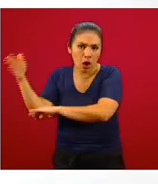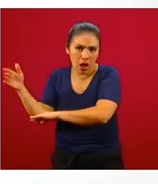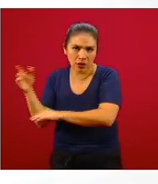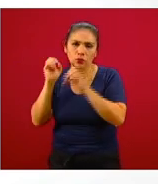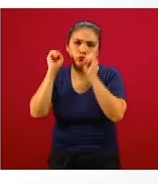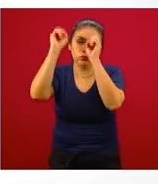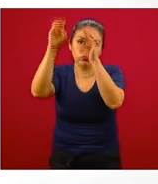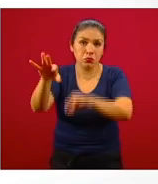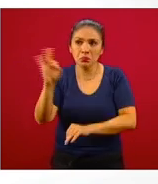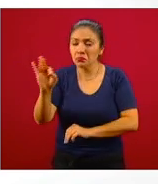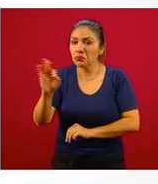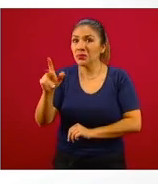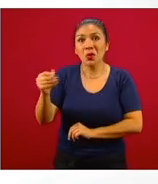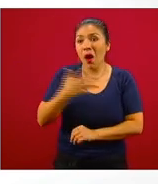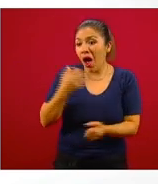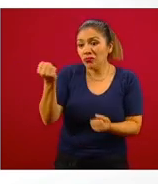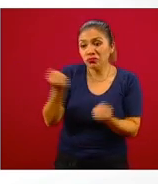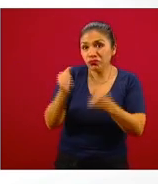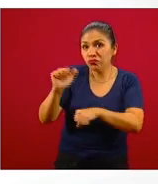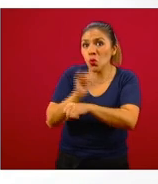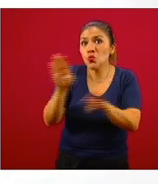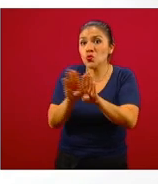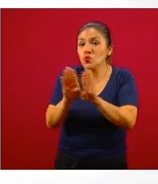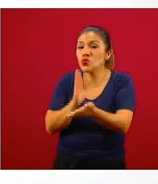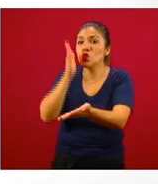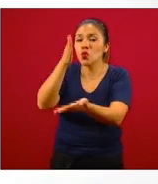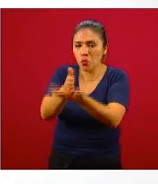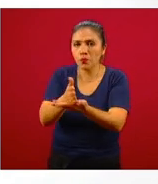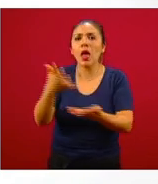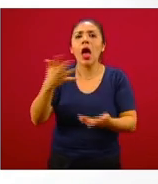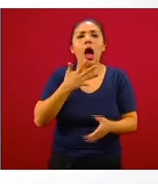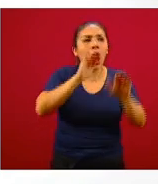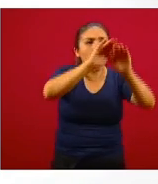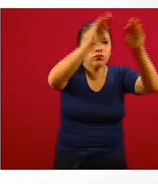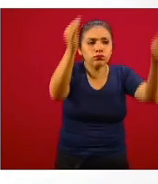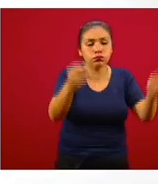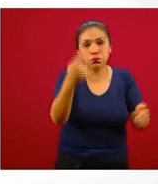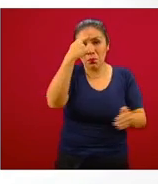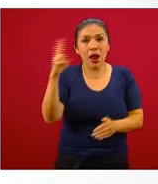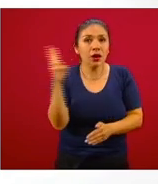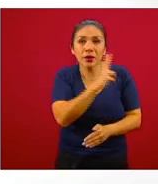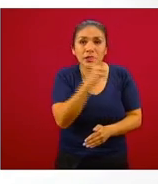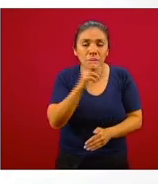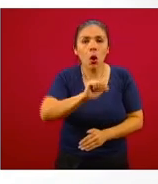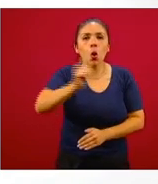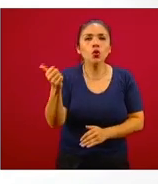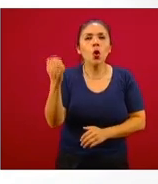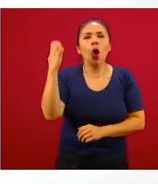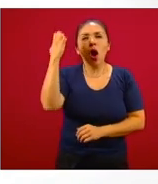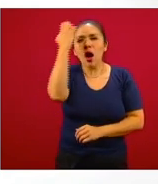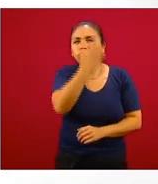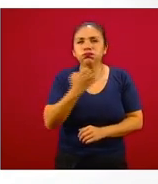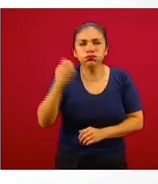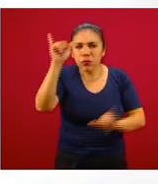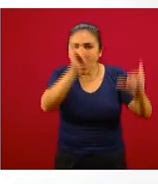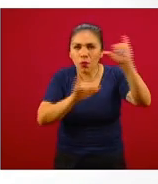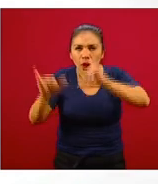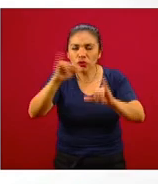them with an ambulance, or if they can come to the hospital care location themselves, that would be wonderful too. We're going to